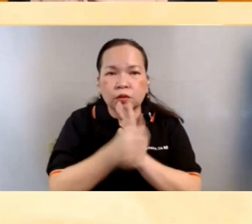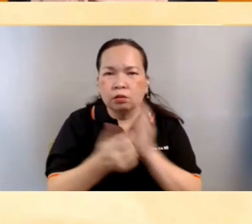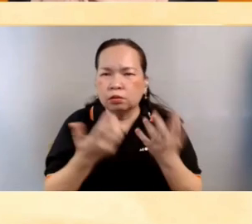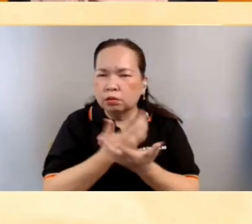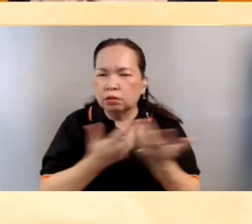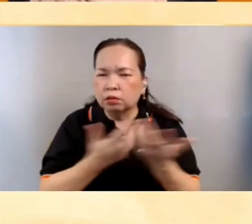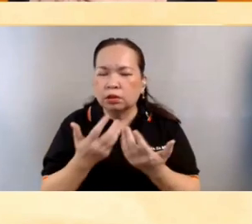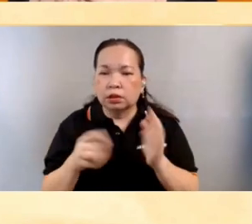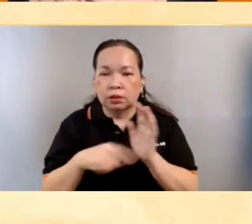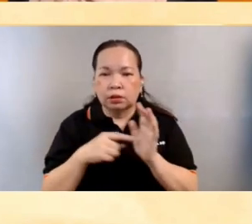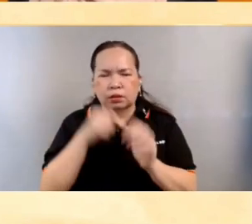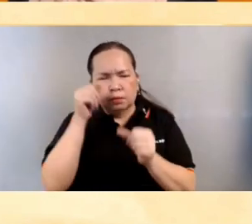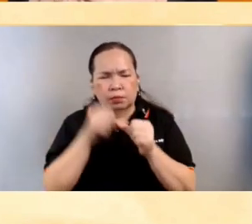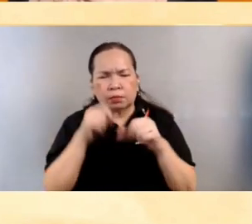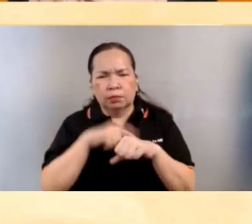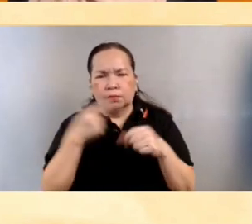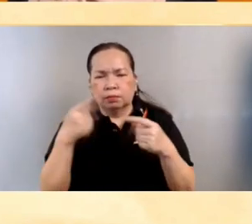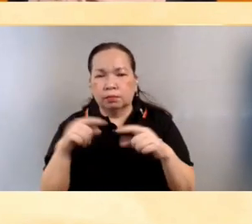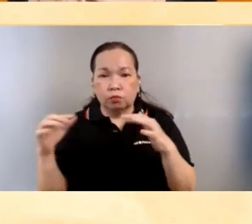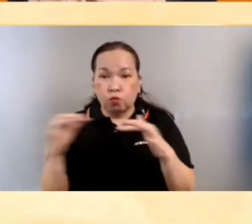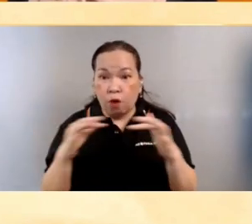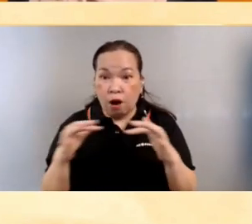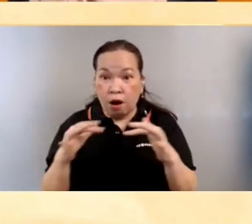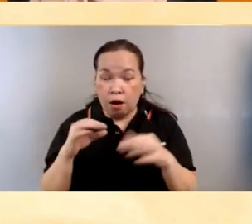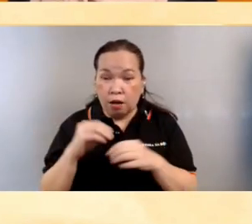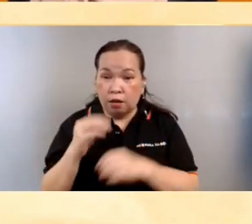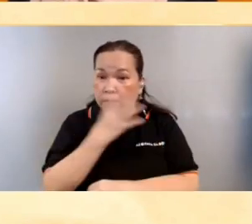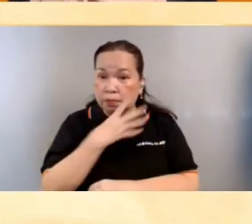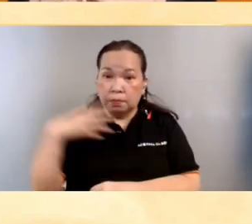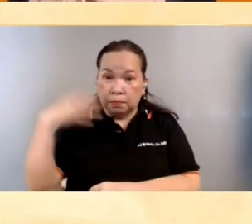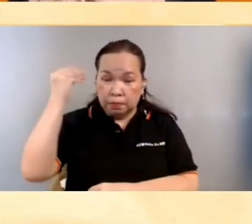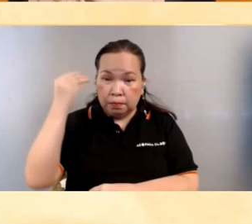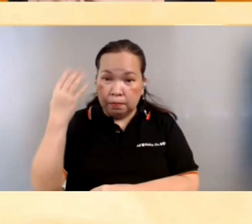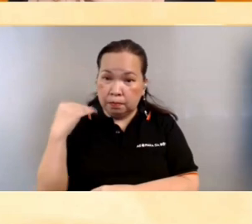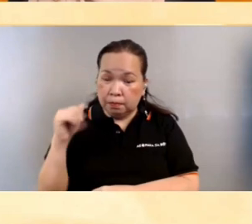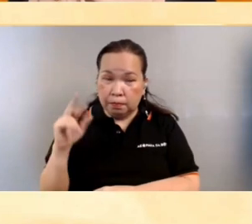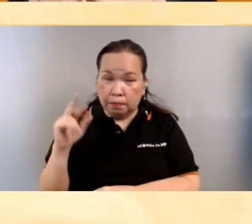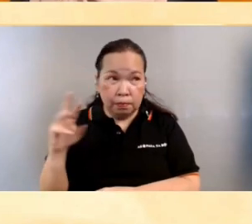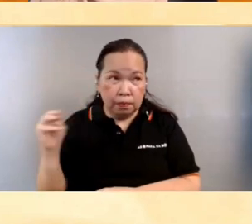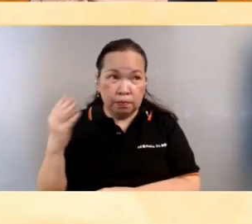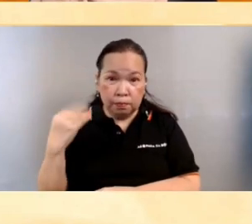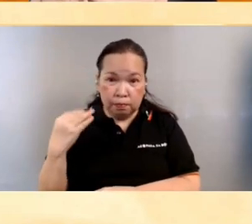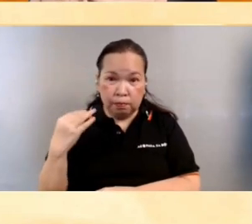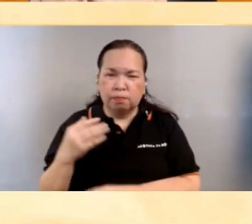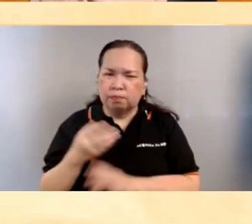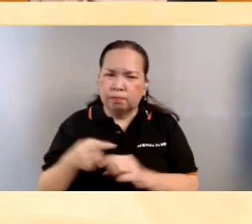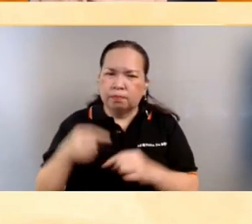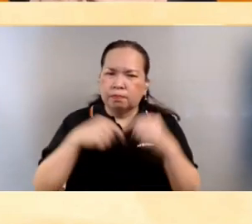the time when there were conflicts in the BARM, in the former autonomous region in Muslim Mindanao, and in the